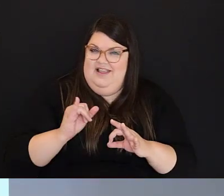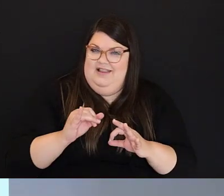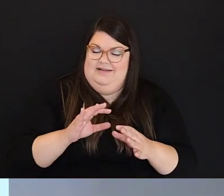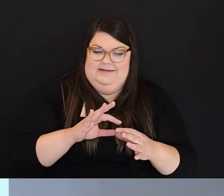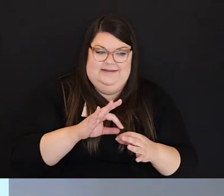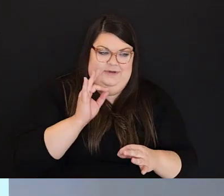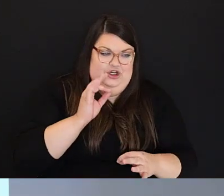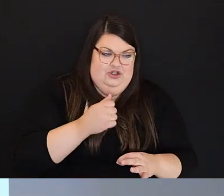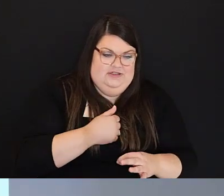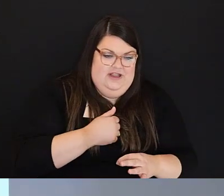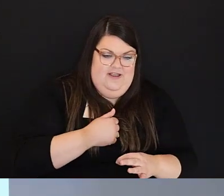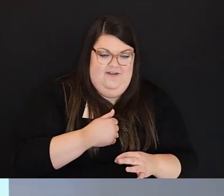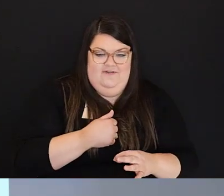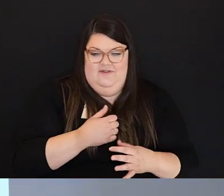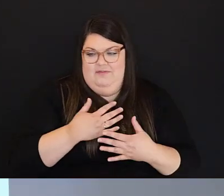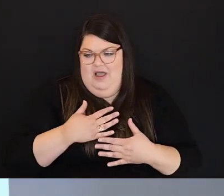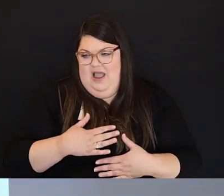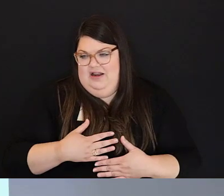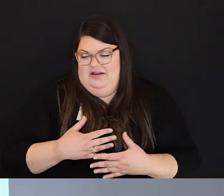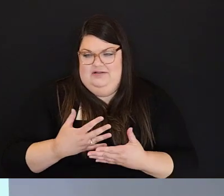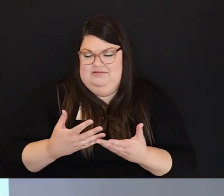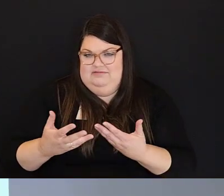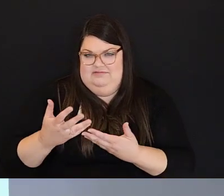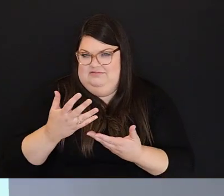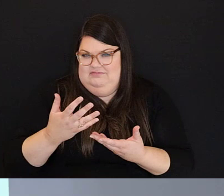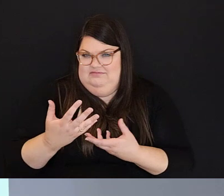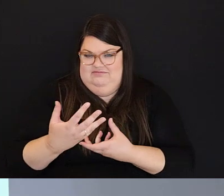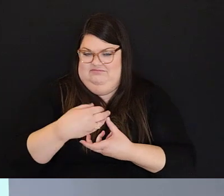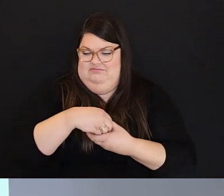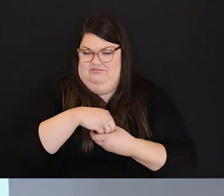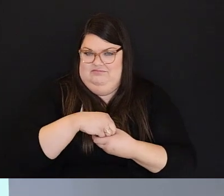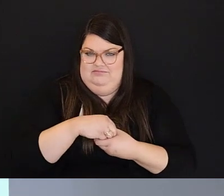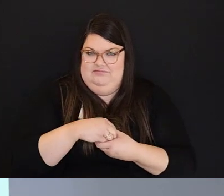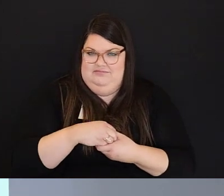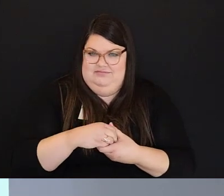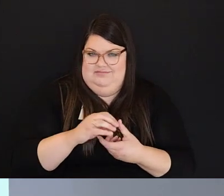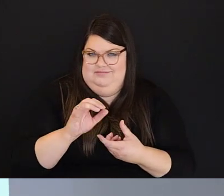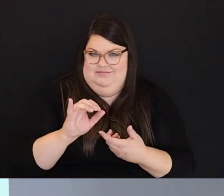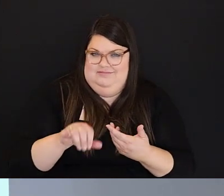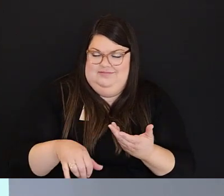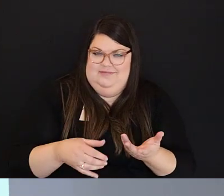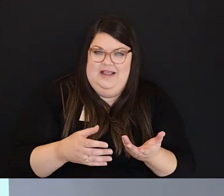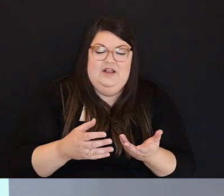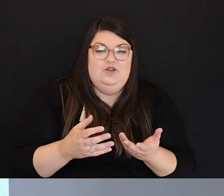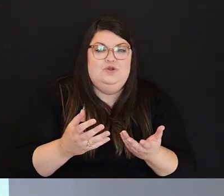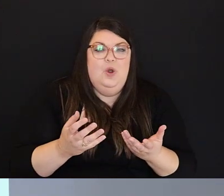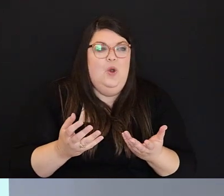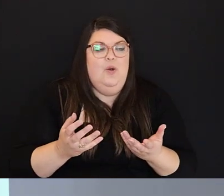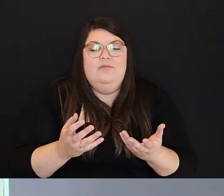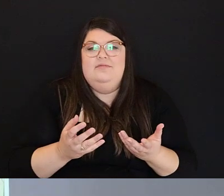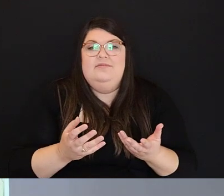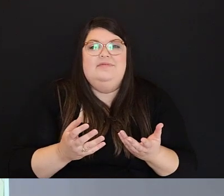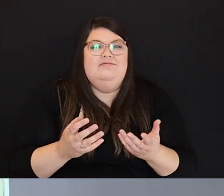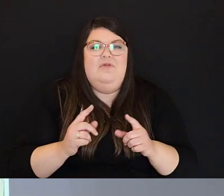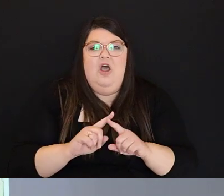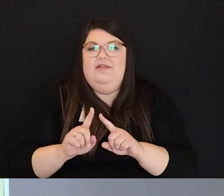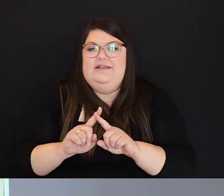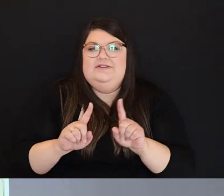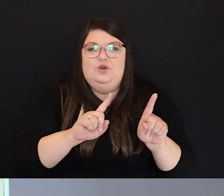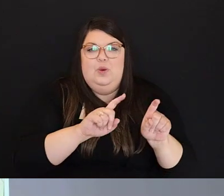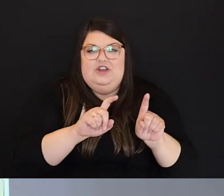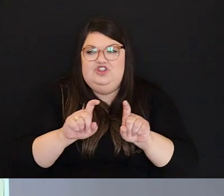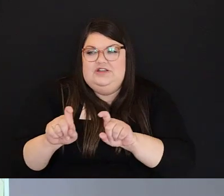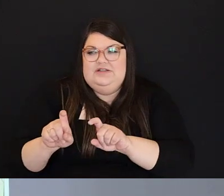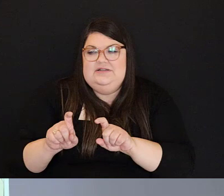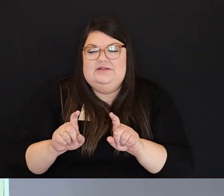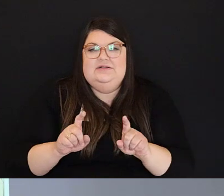self, the body, and, you know. So it's like all these questions kind of